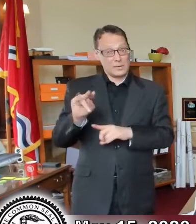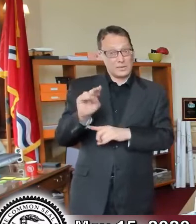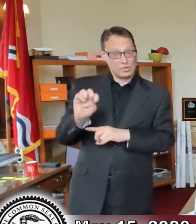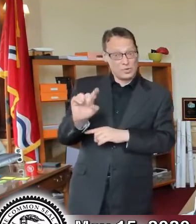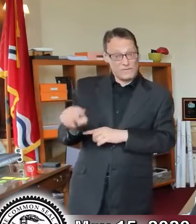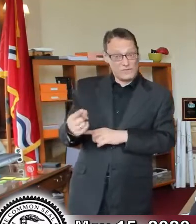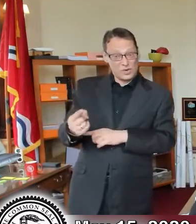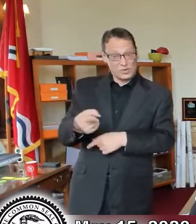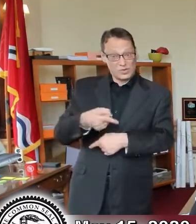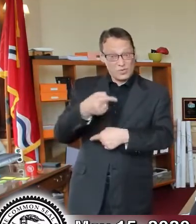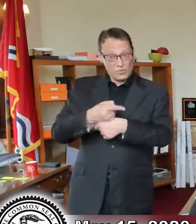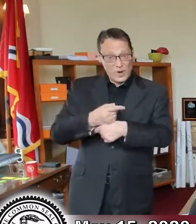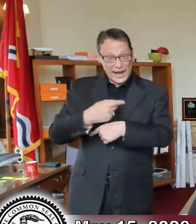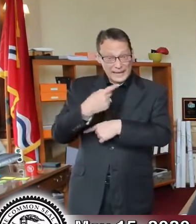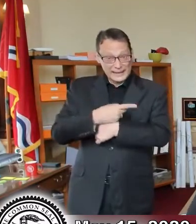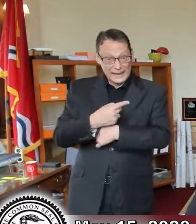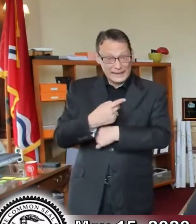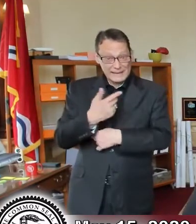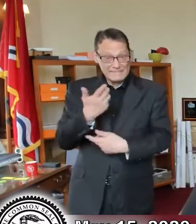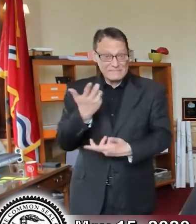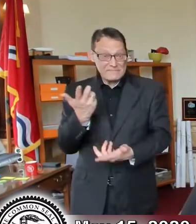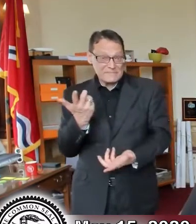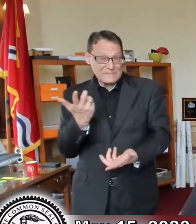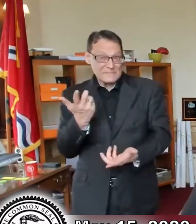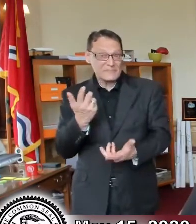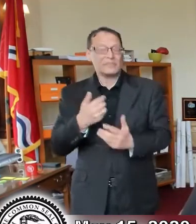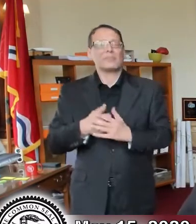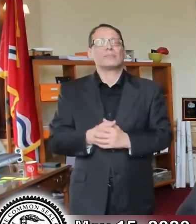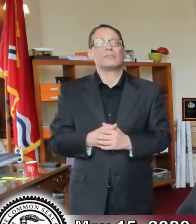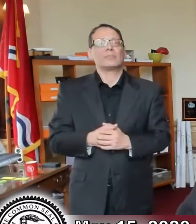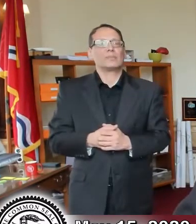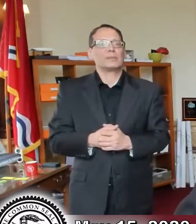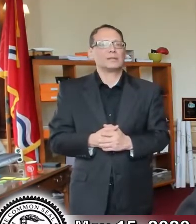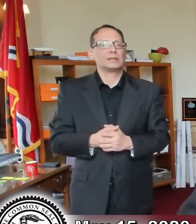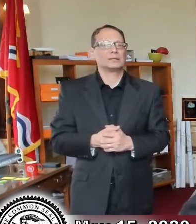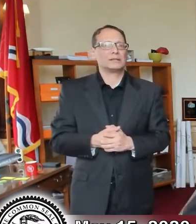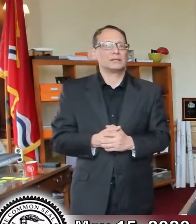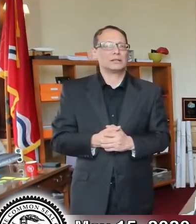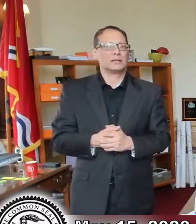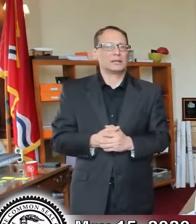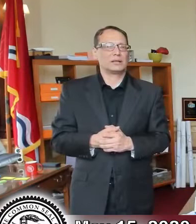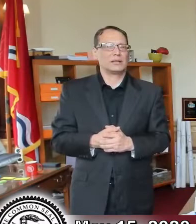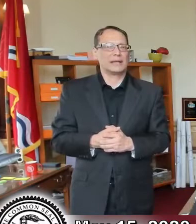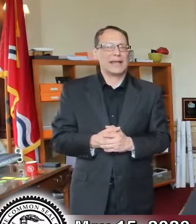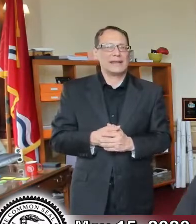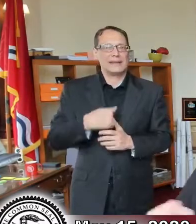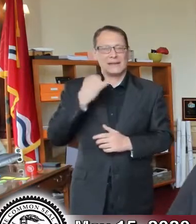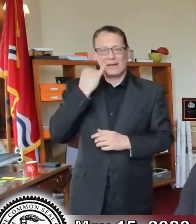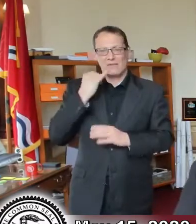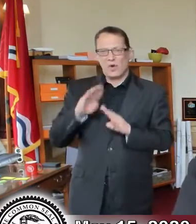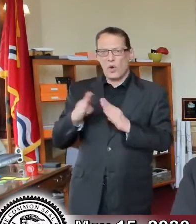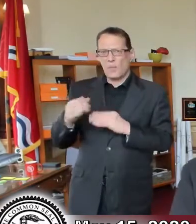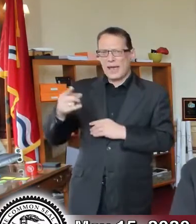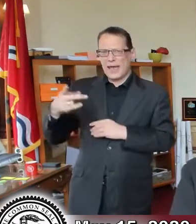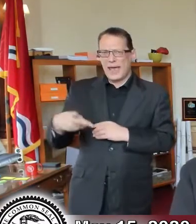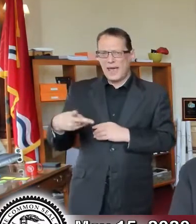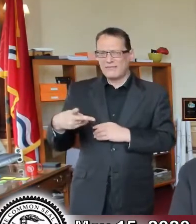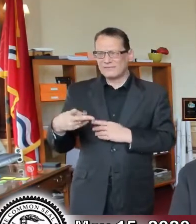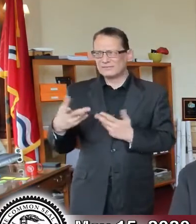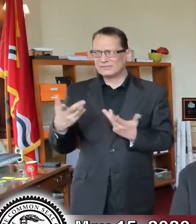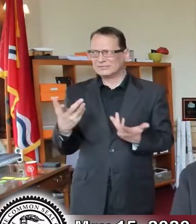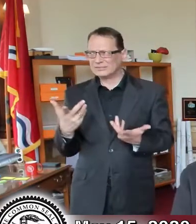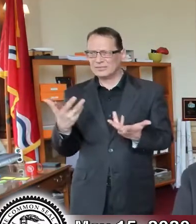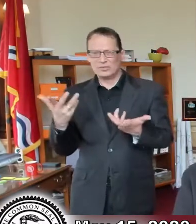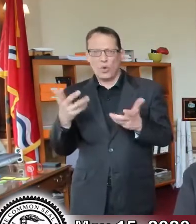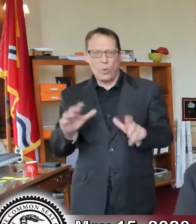right date? The reason I'm glad they're going to all open at one time is that, you know, if you only opened half of them, you don't want to send, you